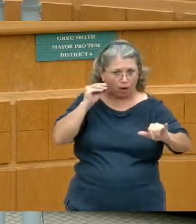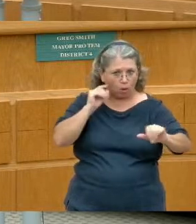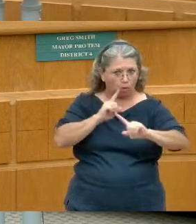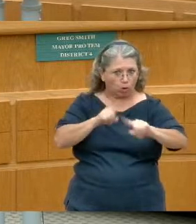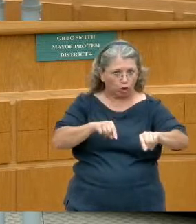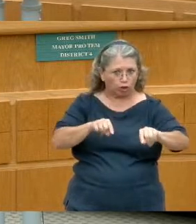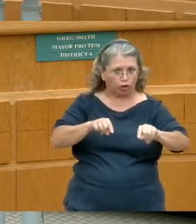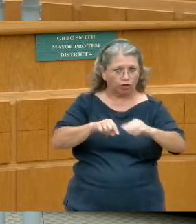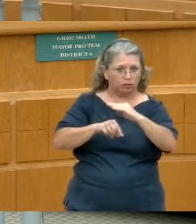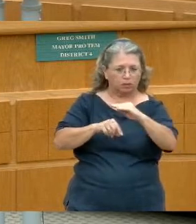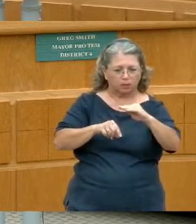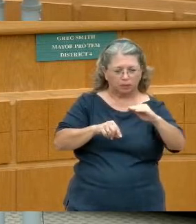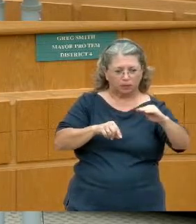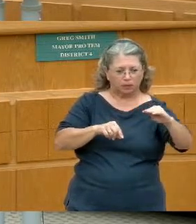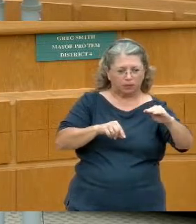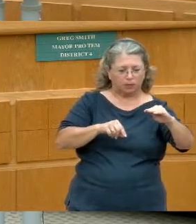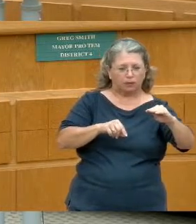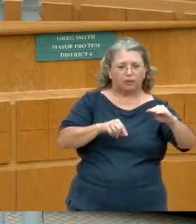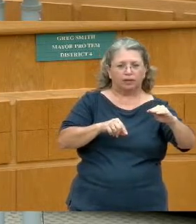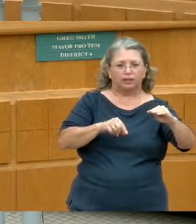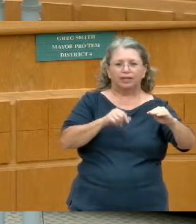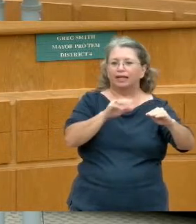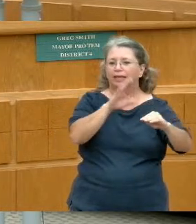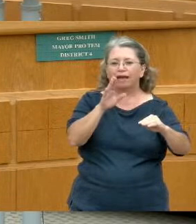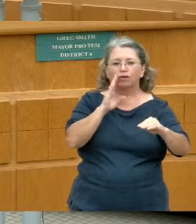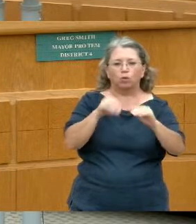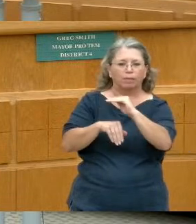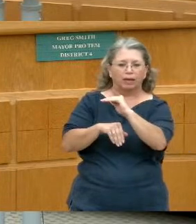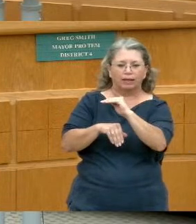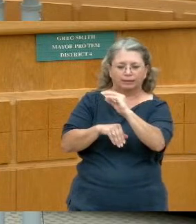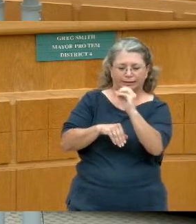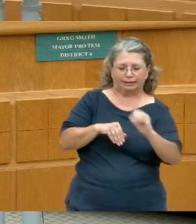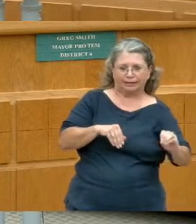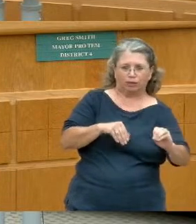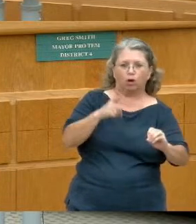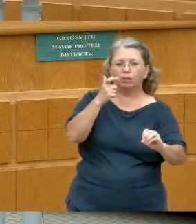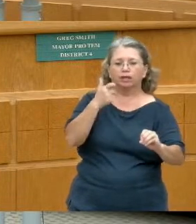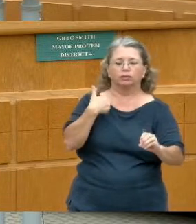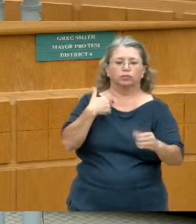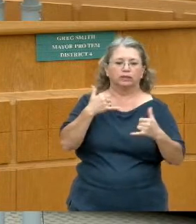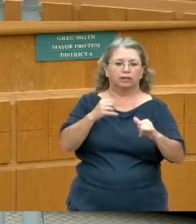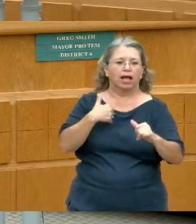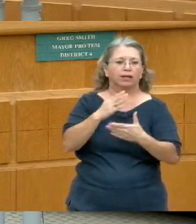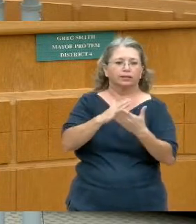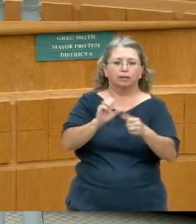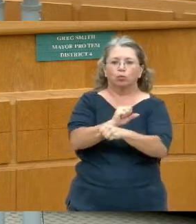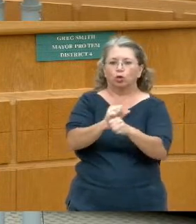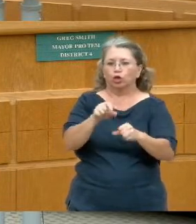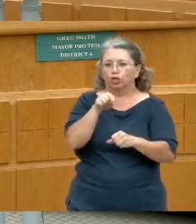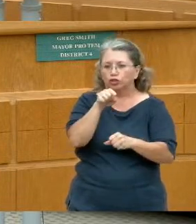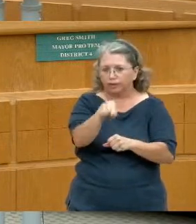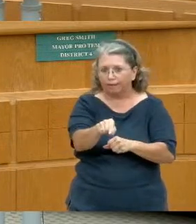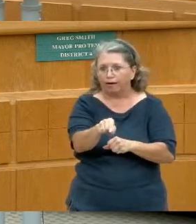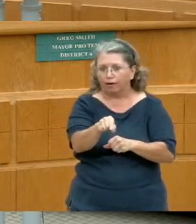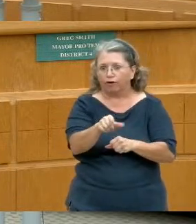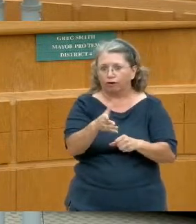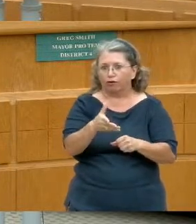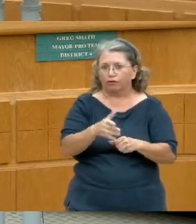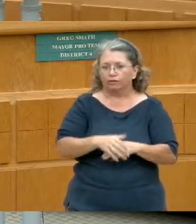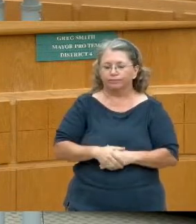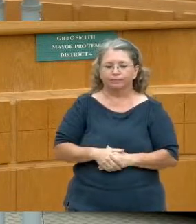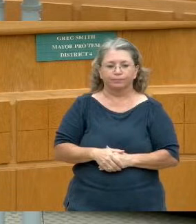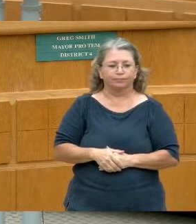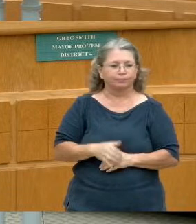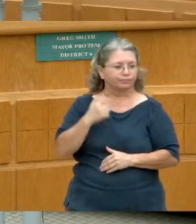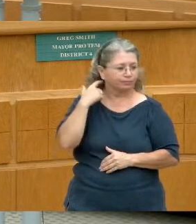essential staff at the schools and universities to keep them going. Okay, some people are staying at home. We can infer this